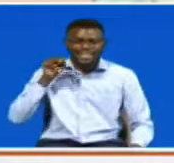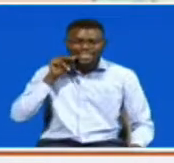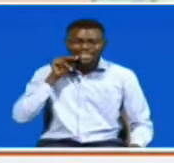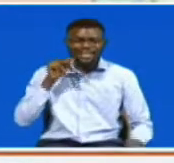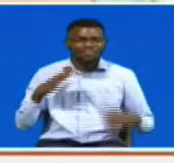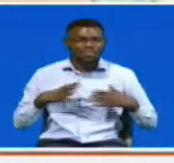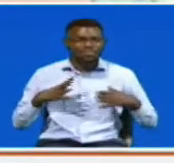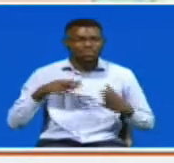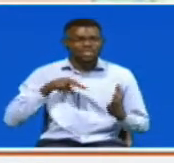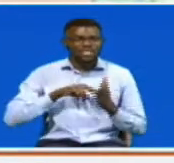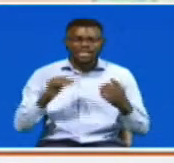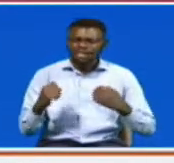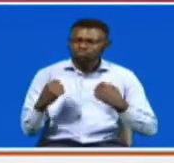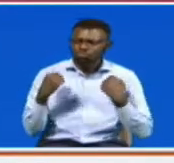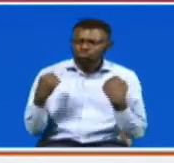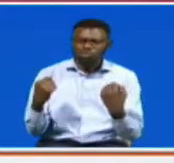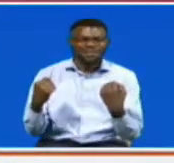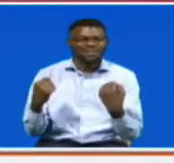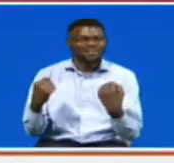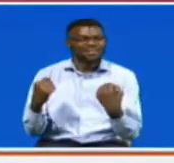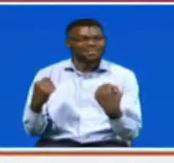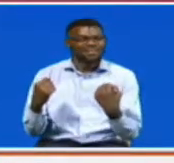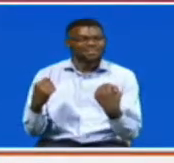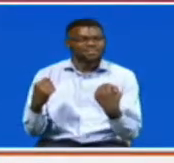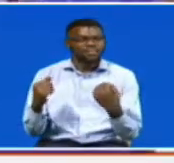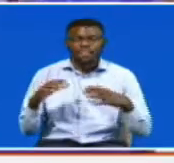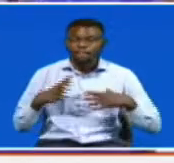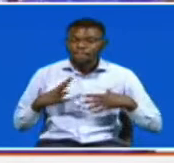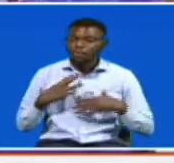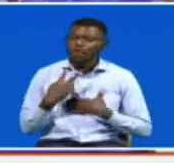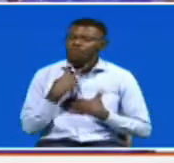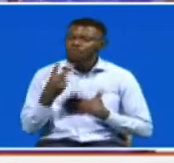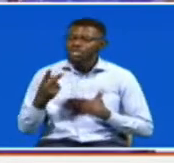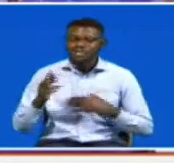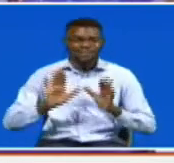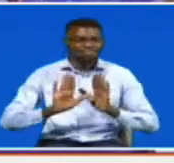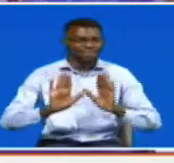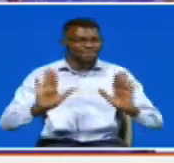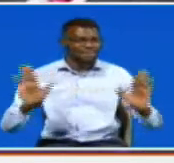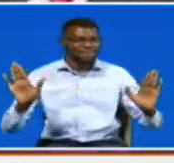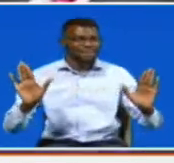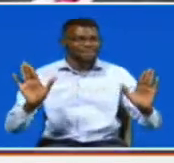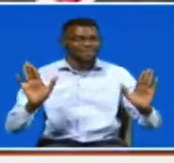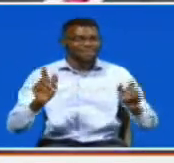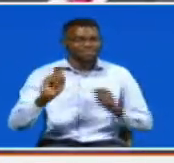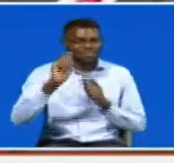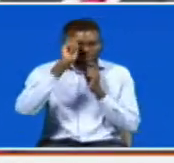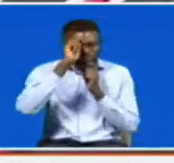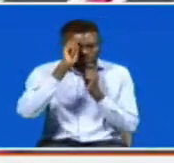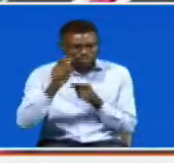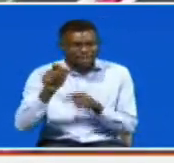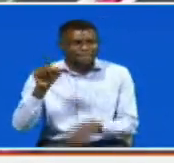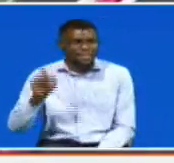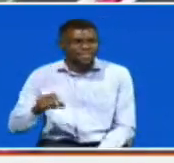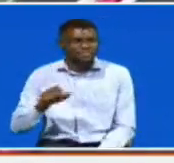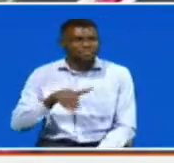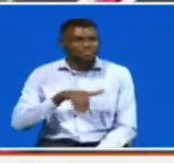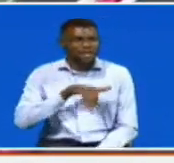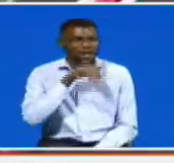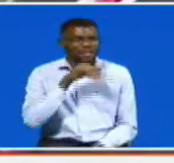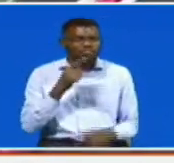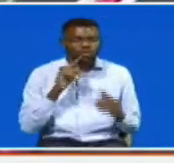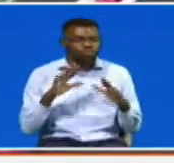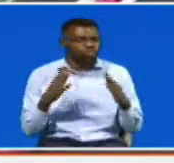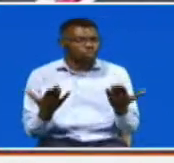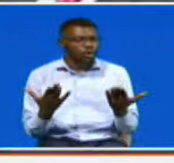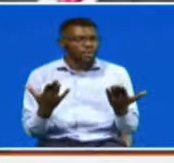firm and ensure that the voice of the people is respected. Kulingana na kiongozi huyo, kuna